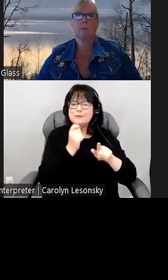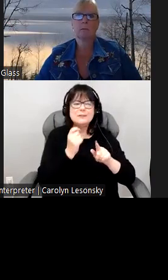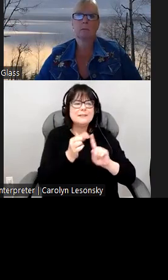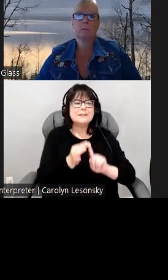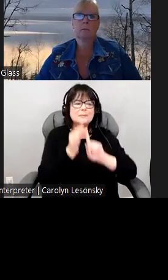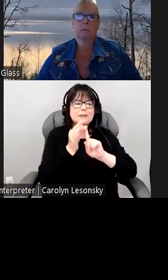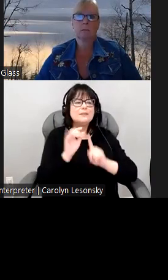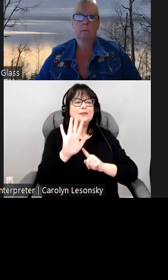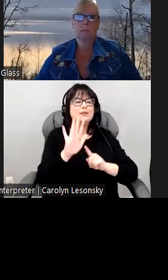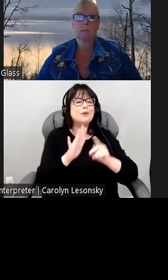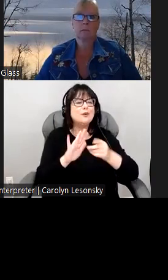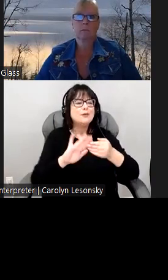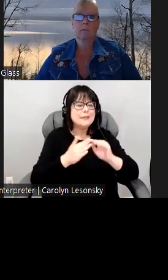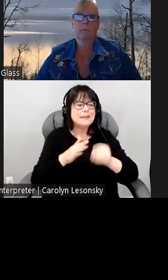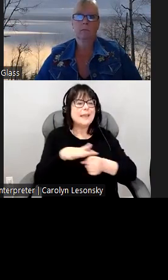newcomers.